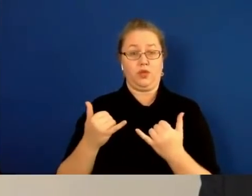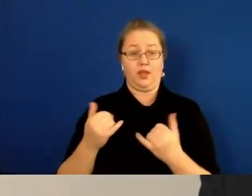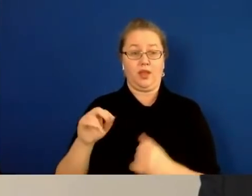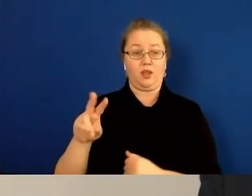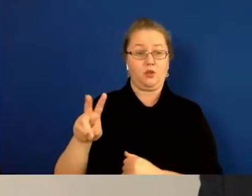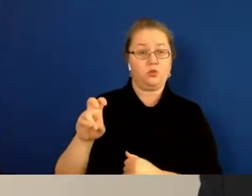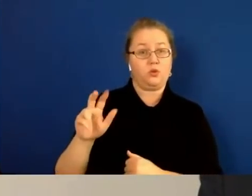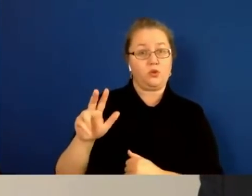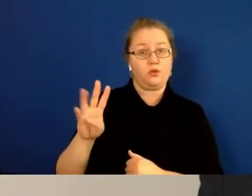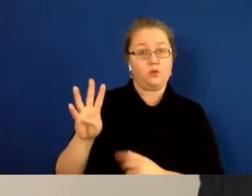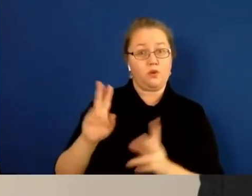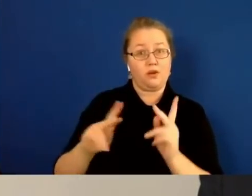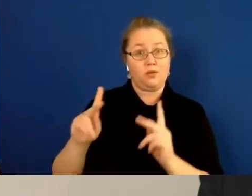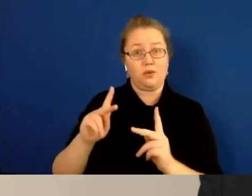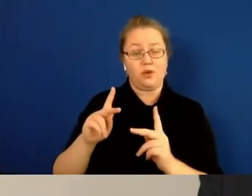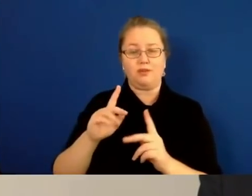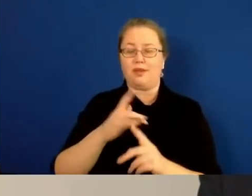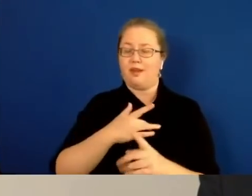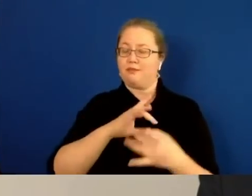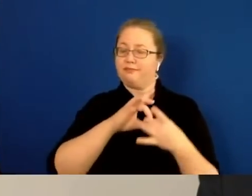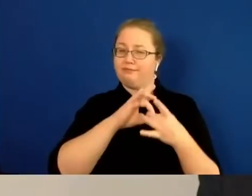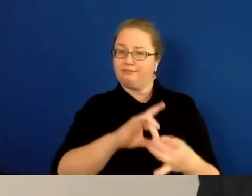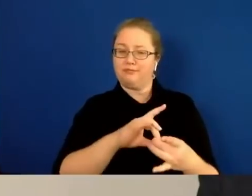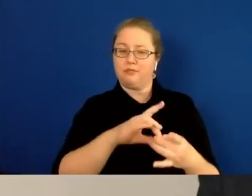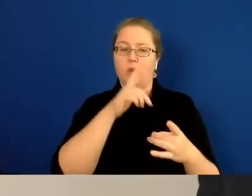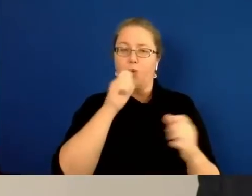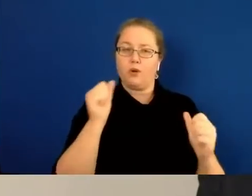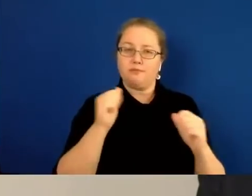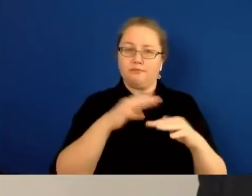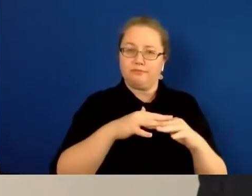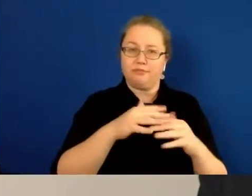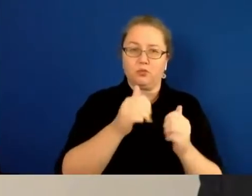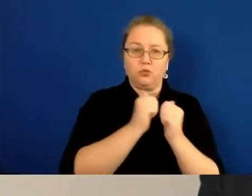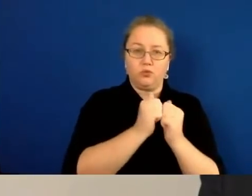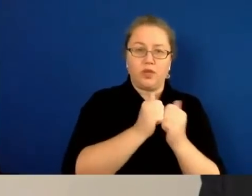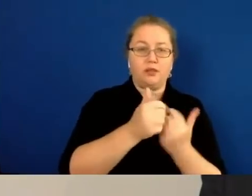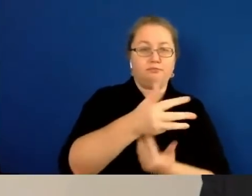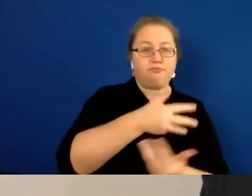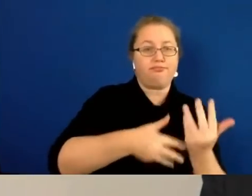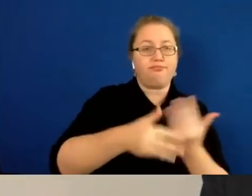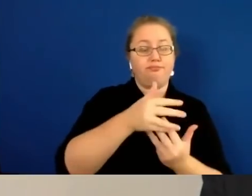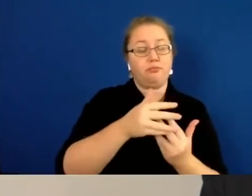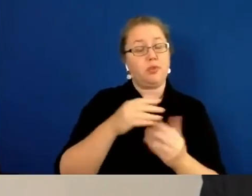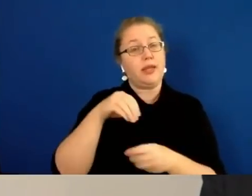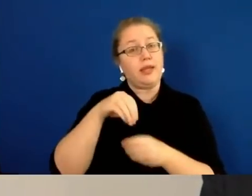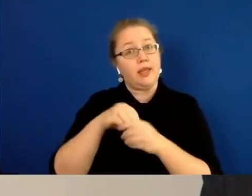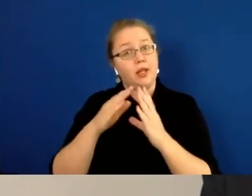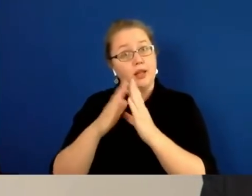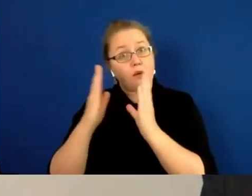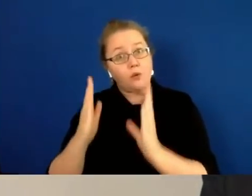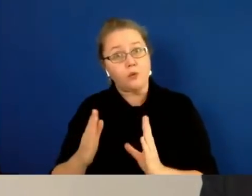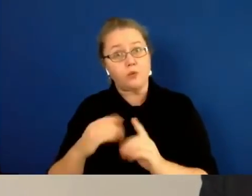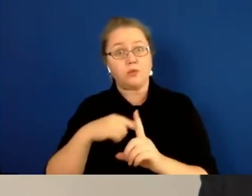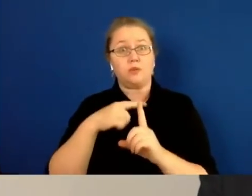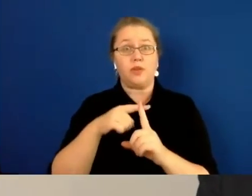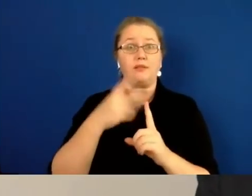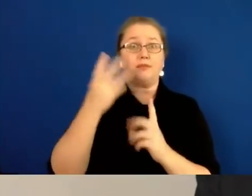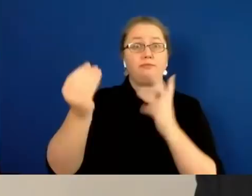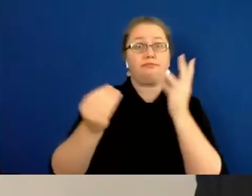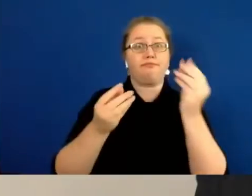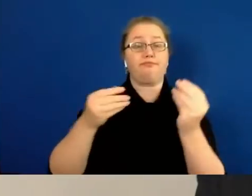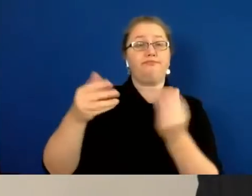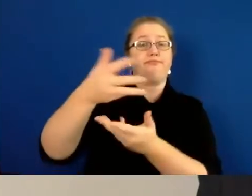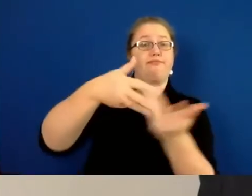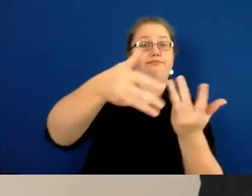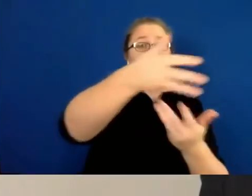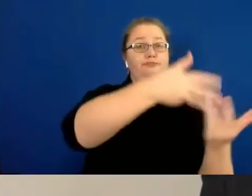of cooler weather, an increase in coughs and cold season. As well, more people are spending time indoors.